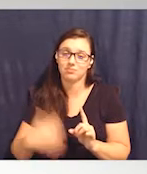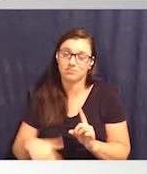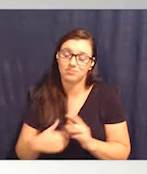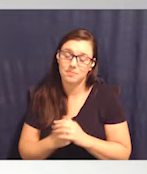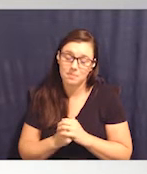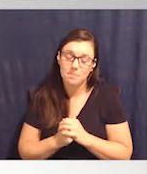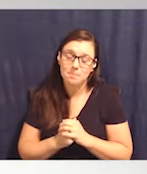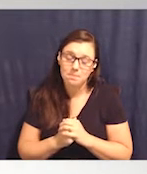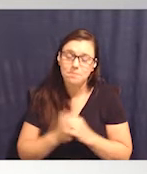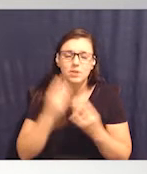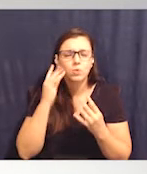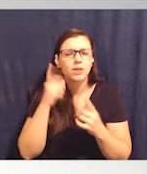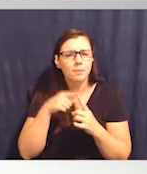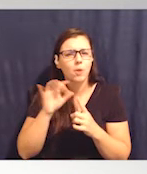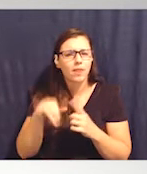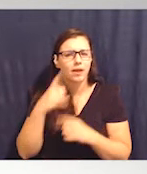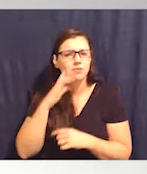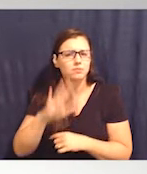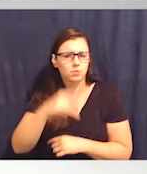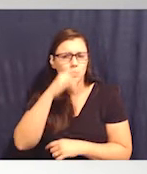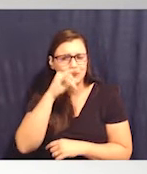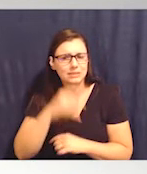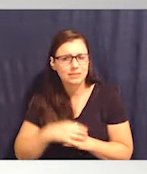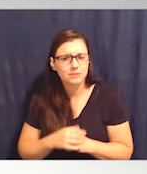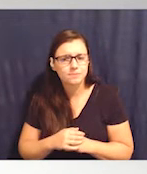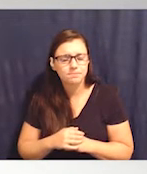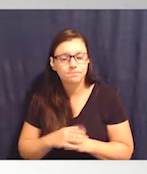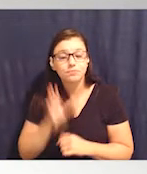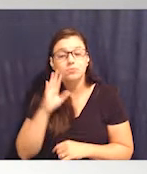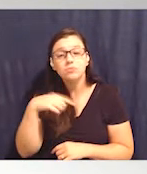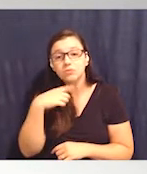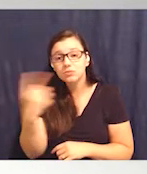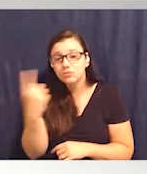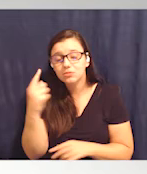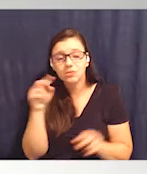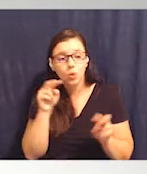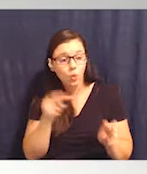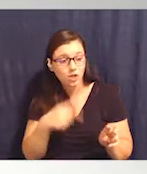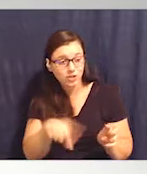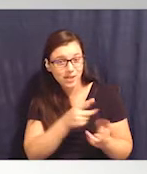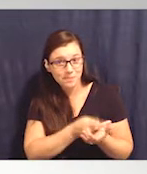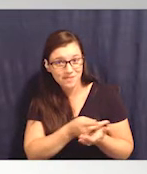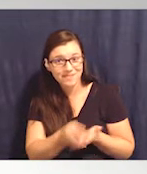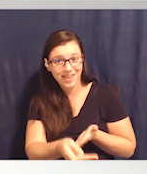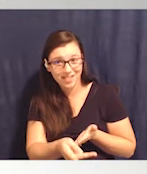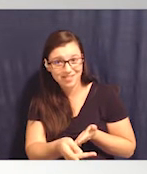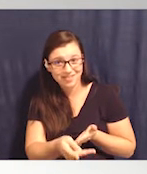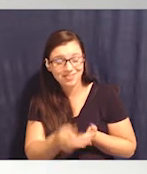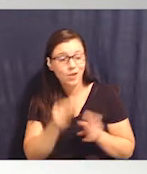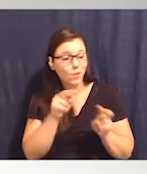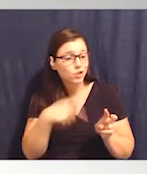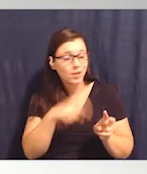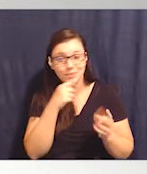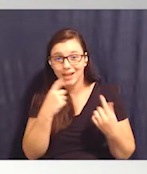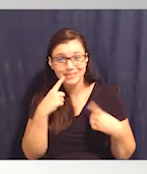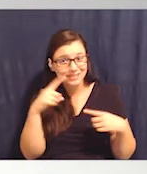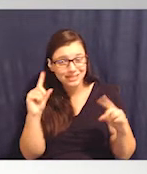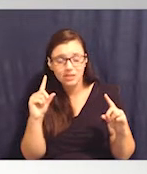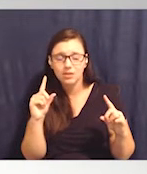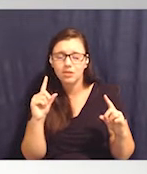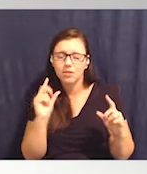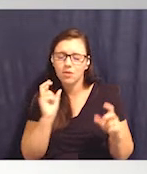kids. And I'm going to tell you something. Watching them fail, watching them not succeed is one of the hardest things you are ever going to